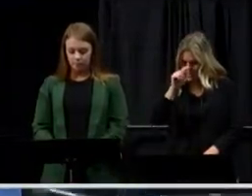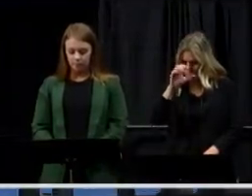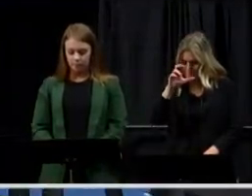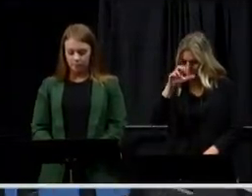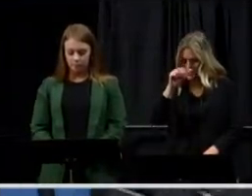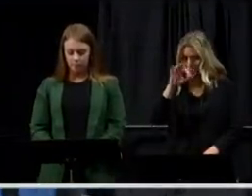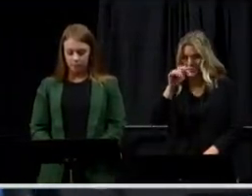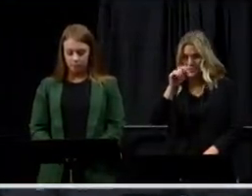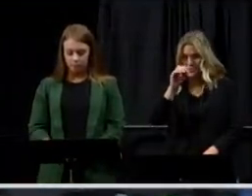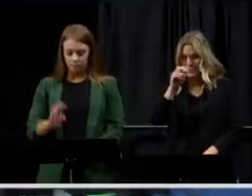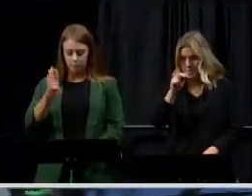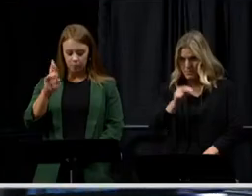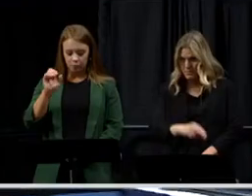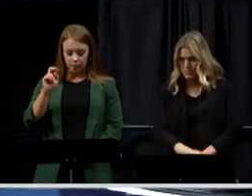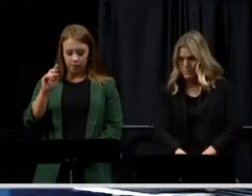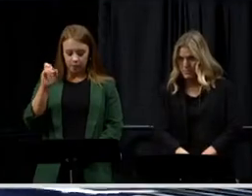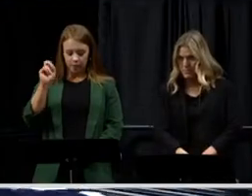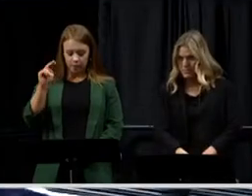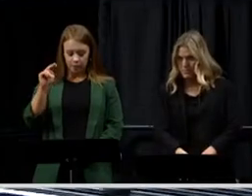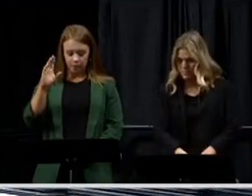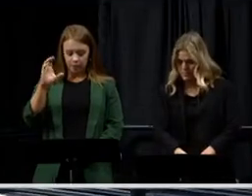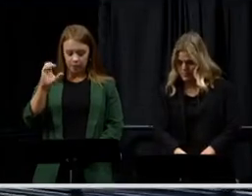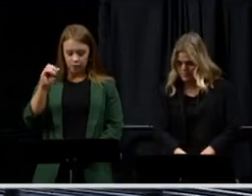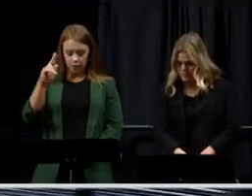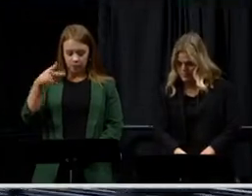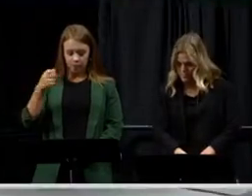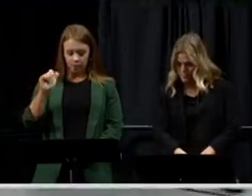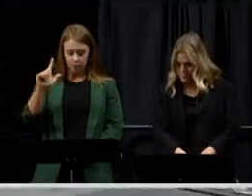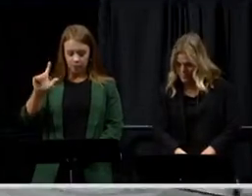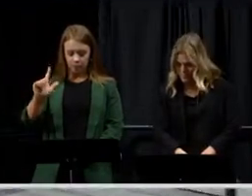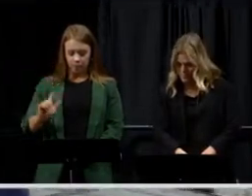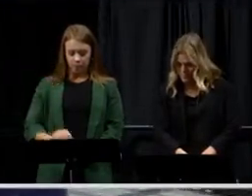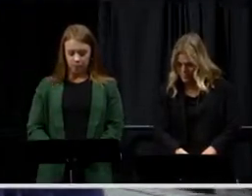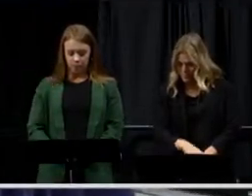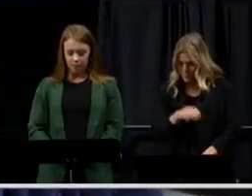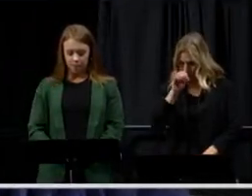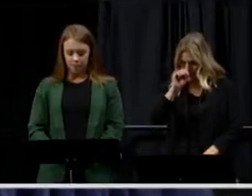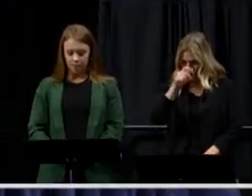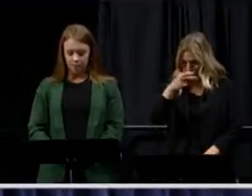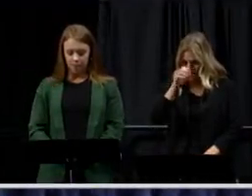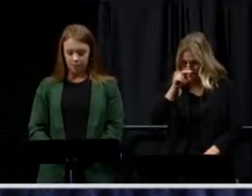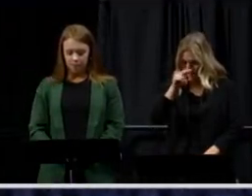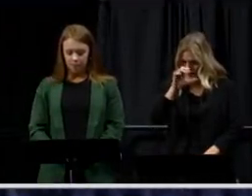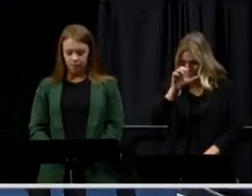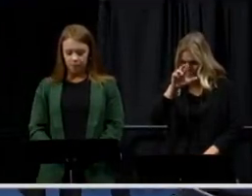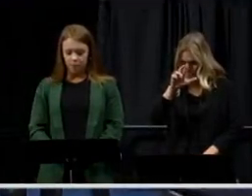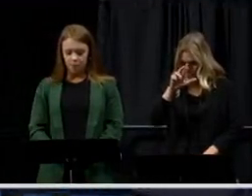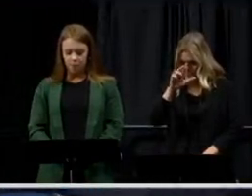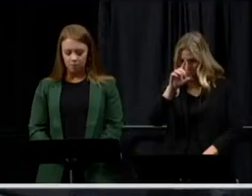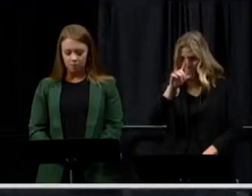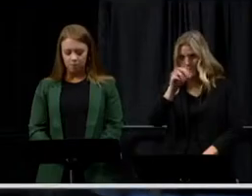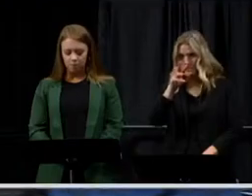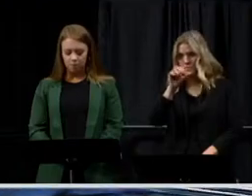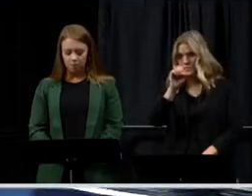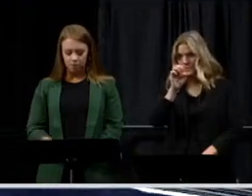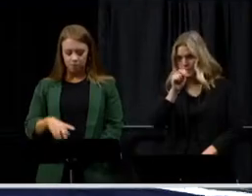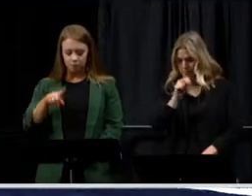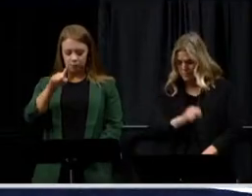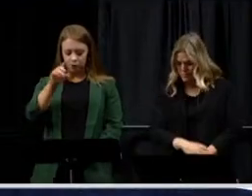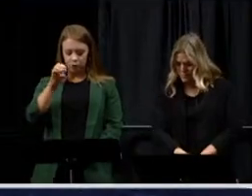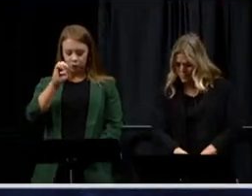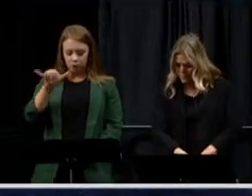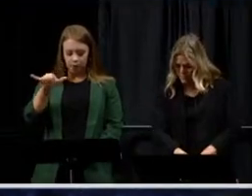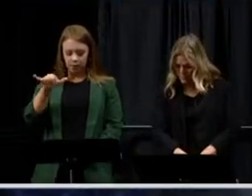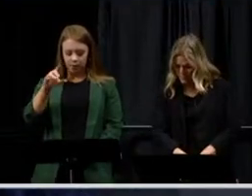Crafton. Brandon Scott Kupal. Spencer DeAndre Dawson. Zoe